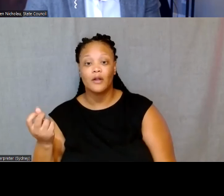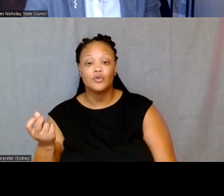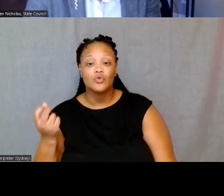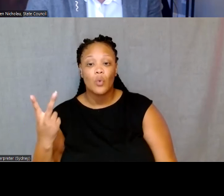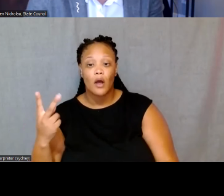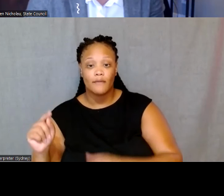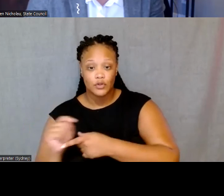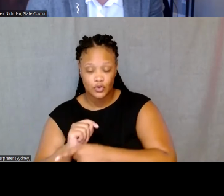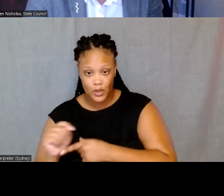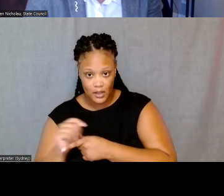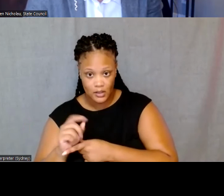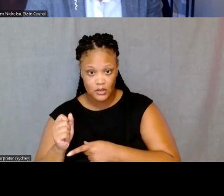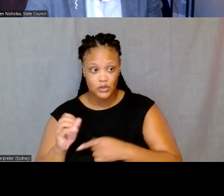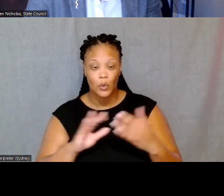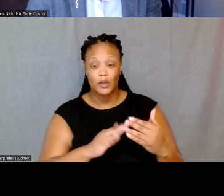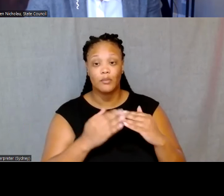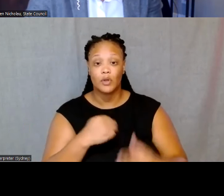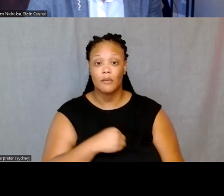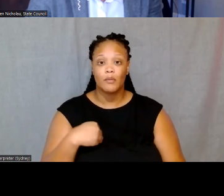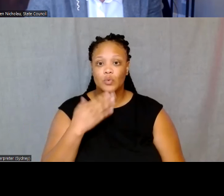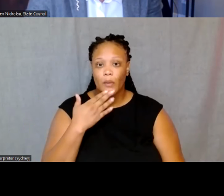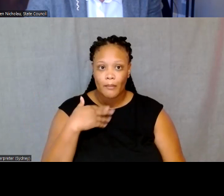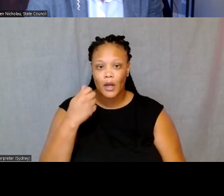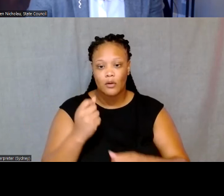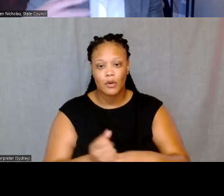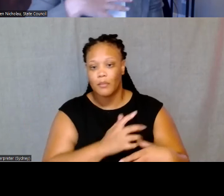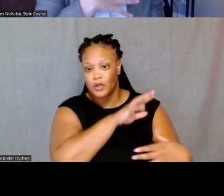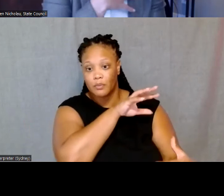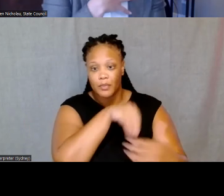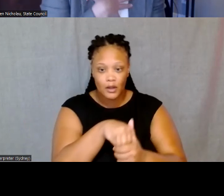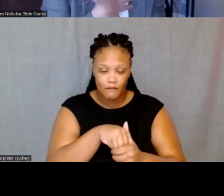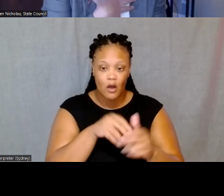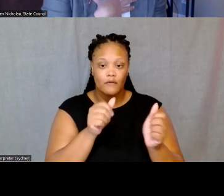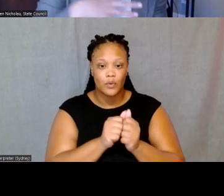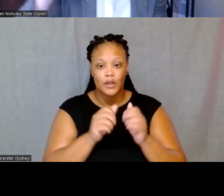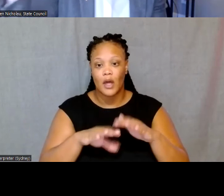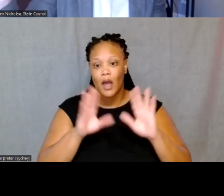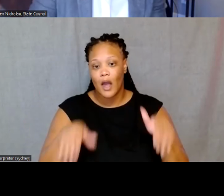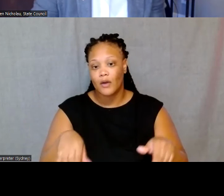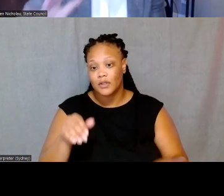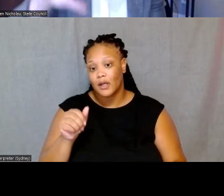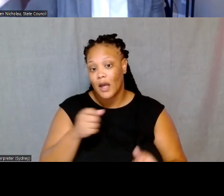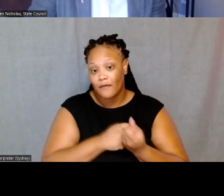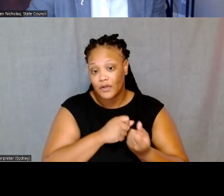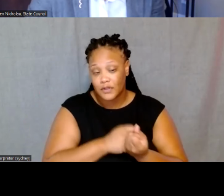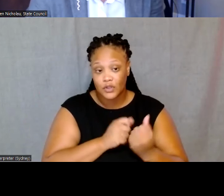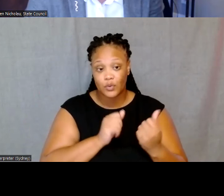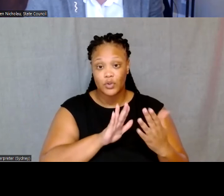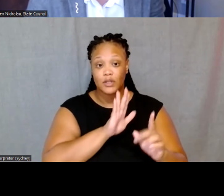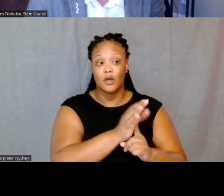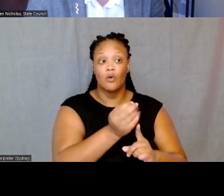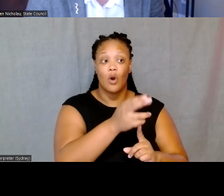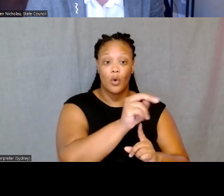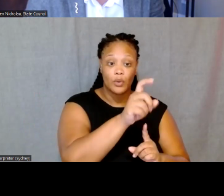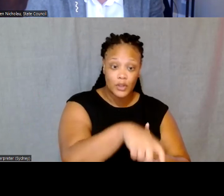community members were better prepared to get involved in housing advocacy, either to address their own housing needs or generally the needs of the